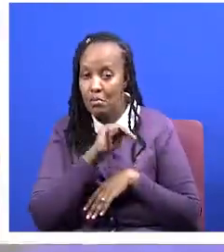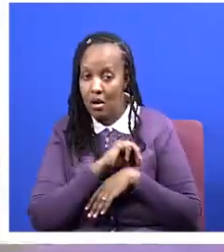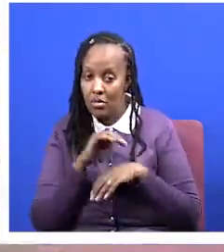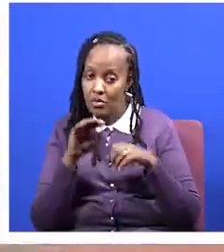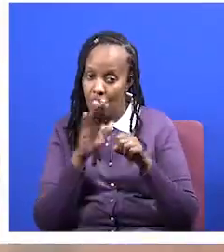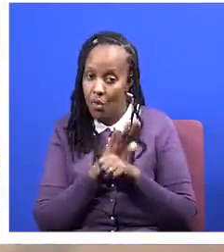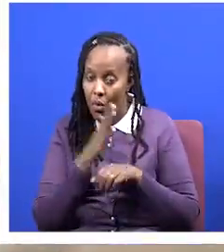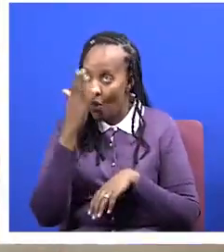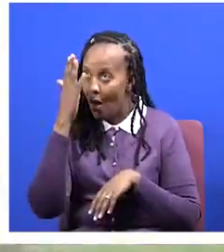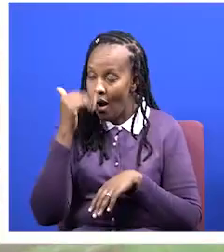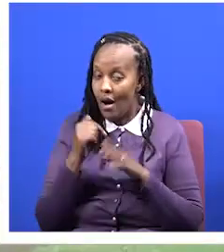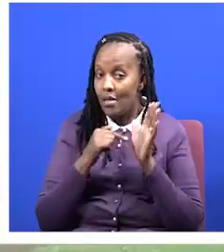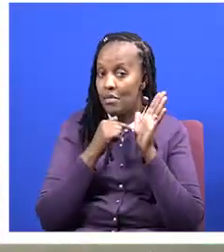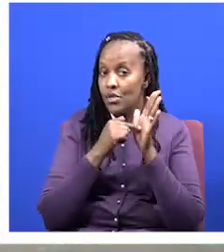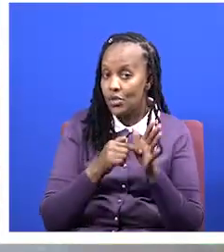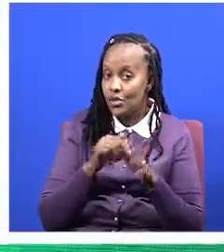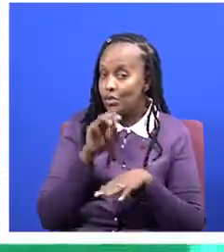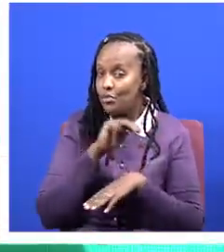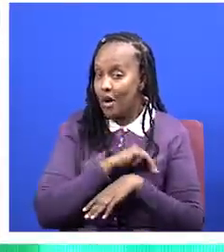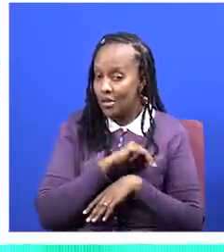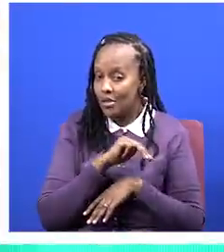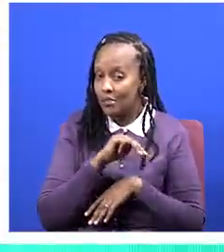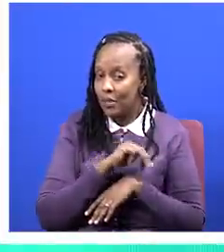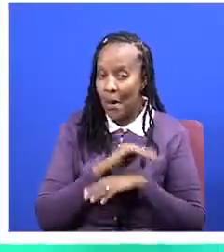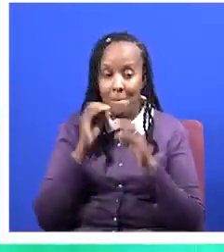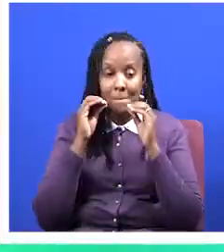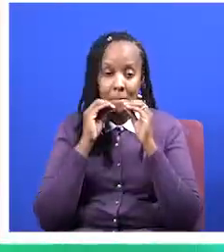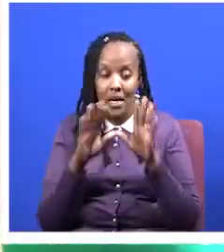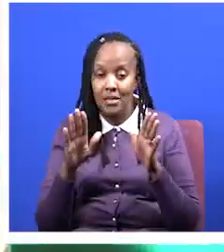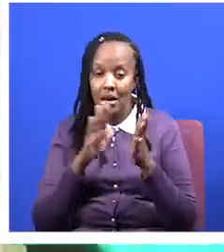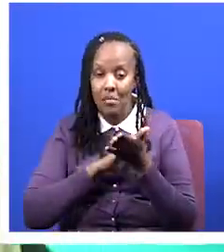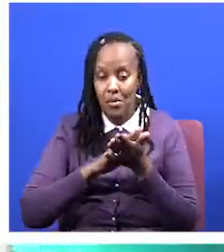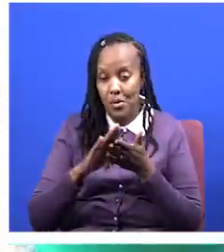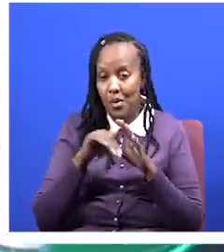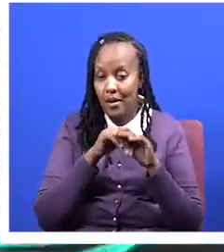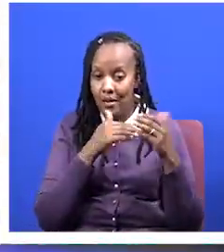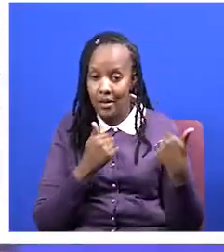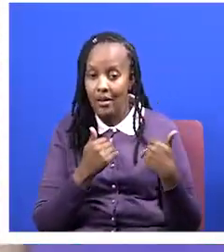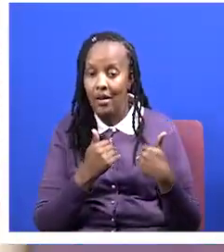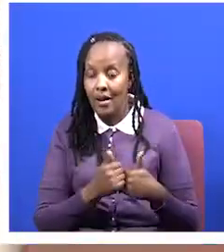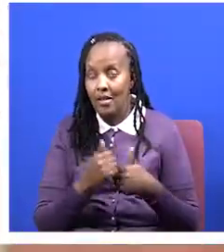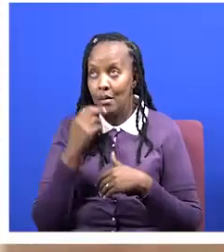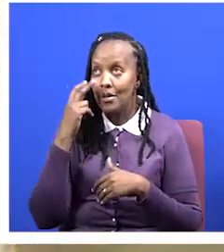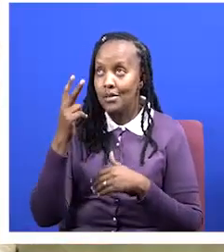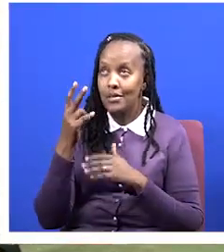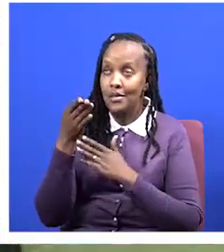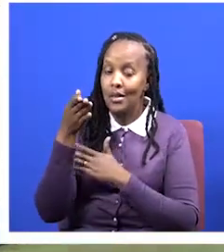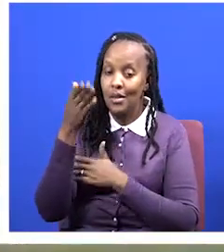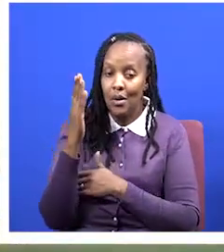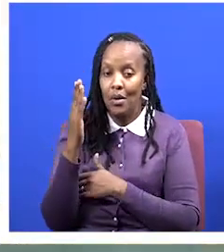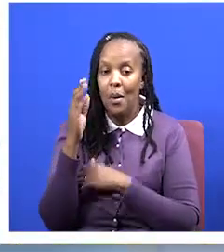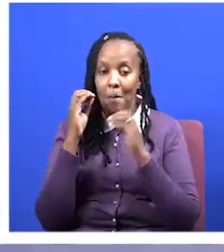the merciful, for they will be shown mercy. Blessed are the pure in heart, for